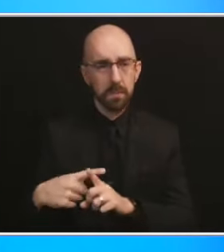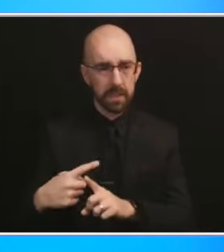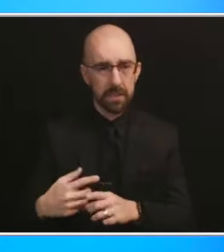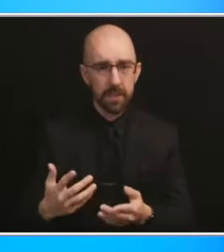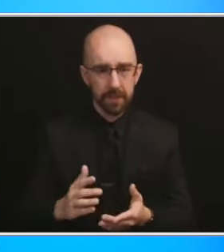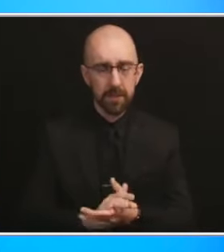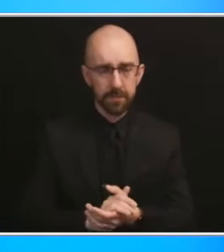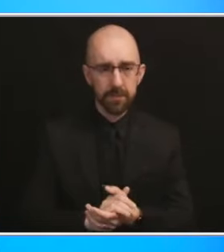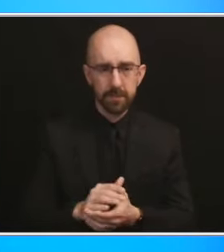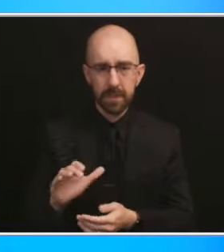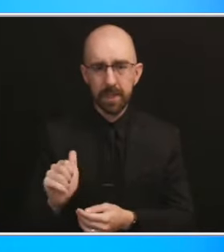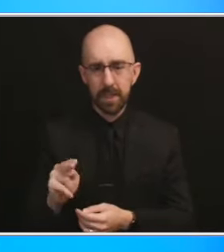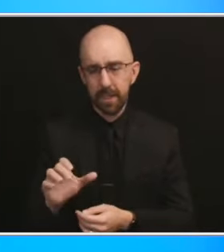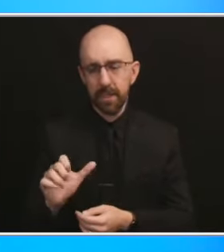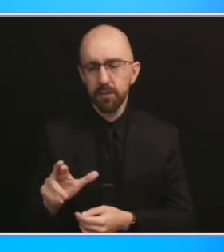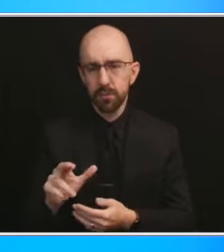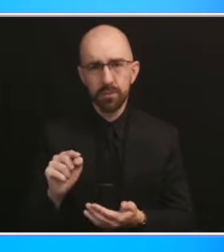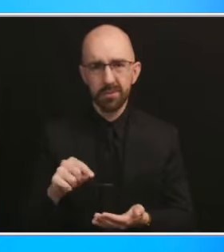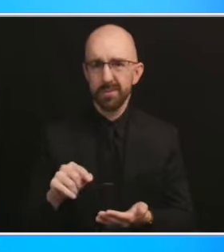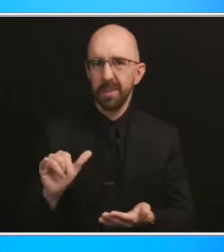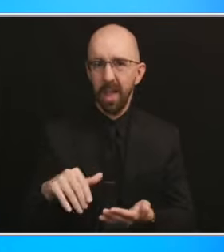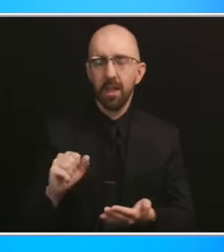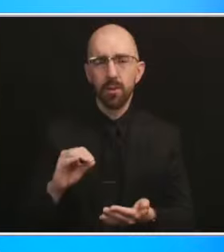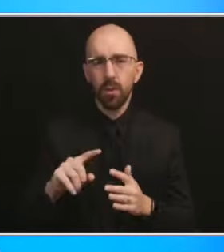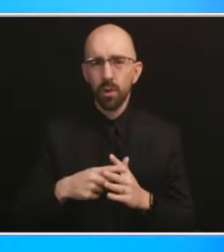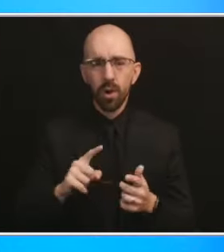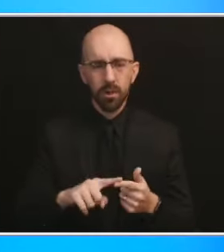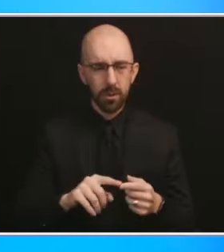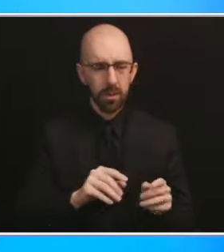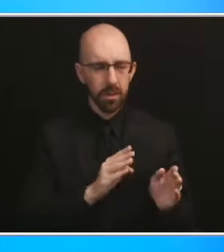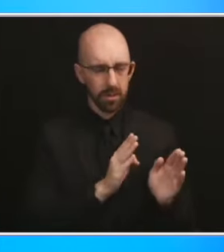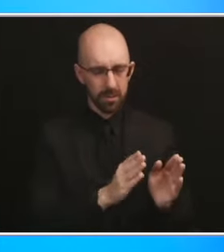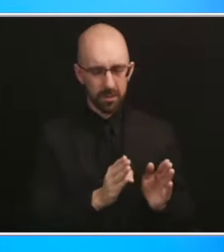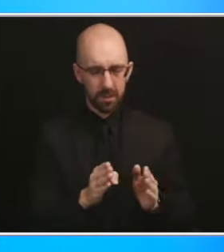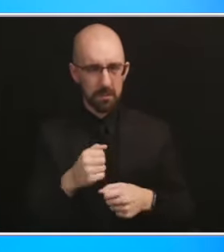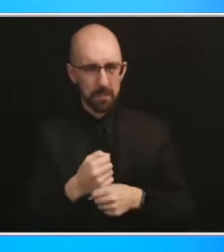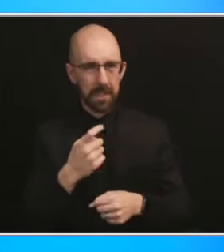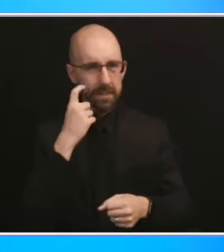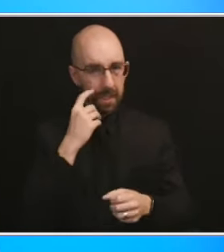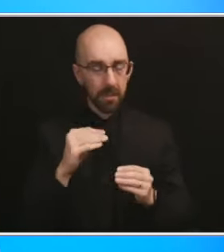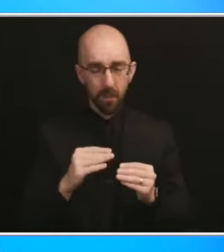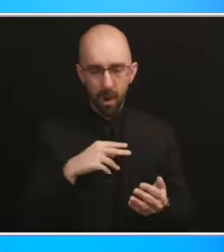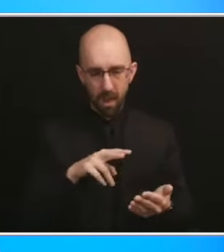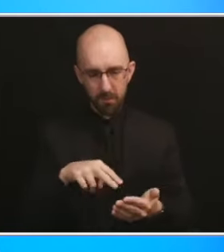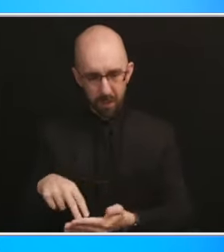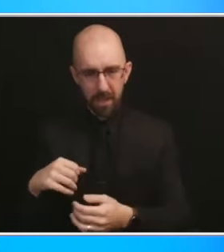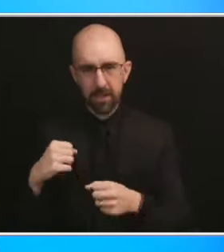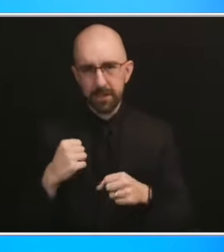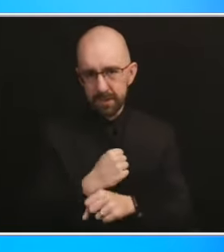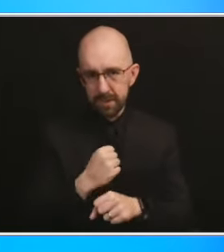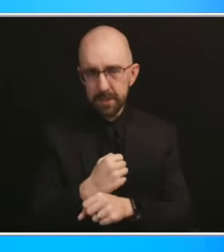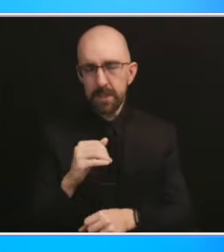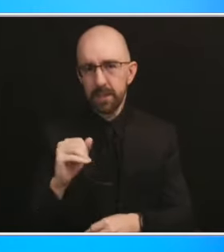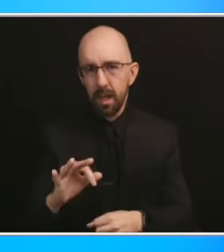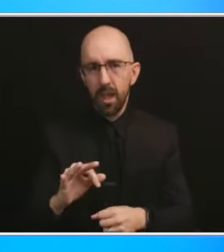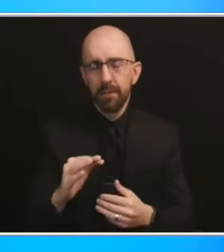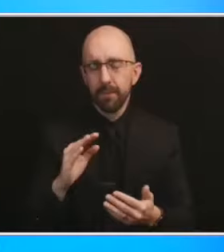cancer. So it just started to piece together, and the more I read and the statistics of,